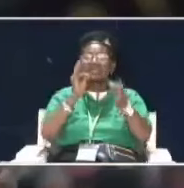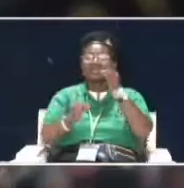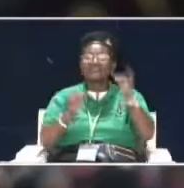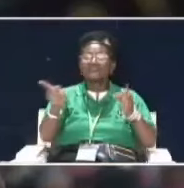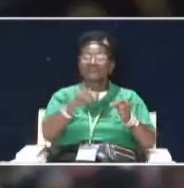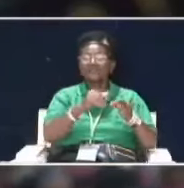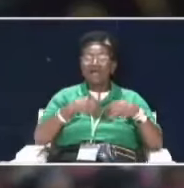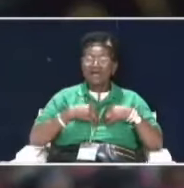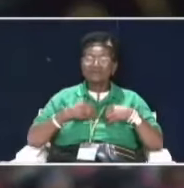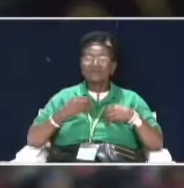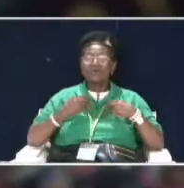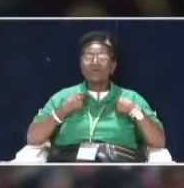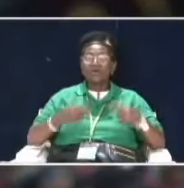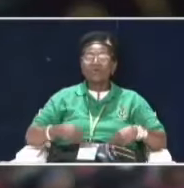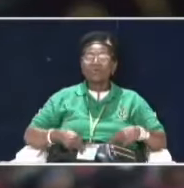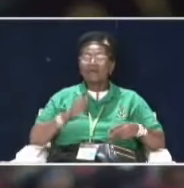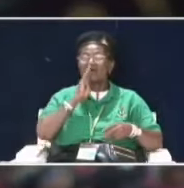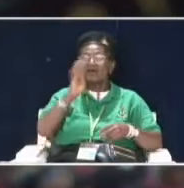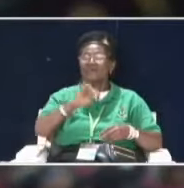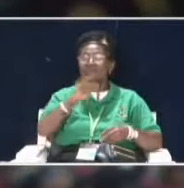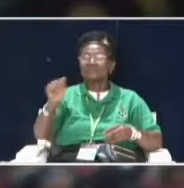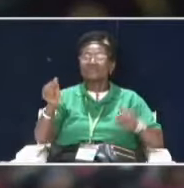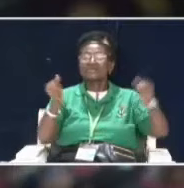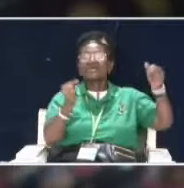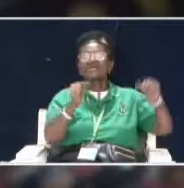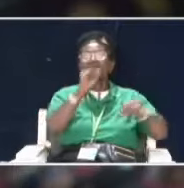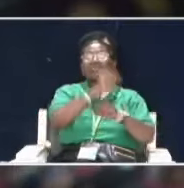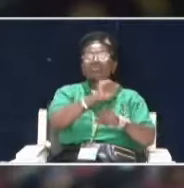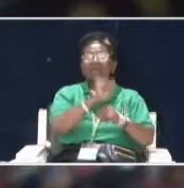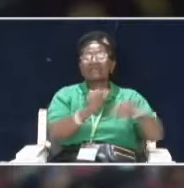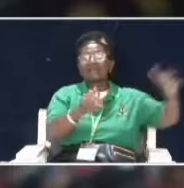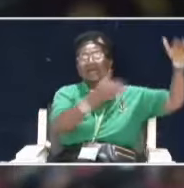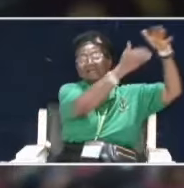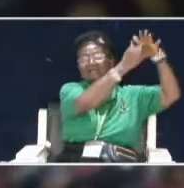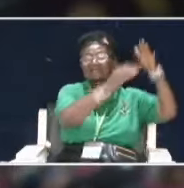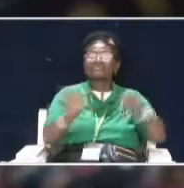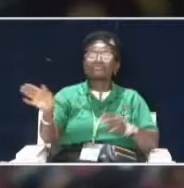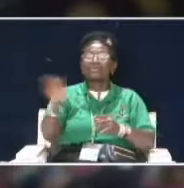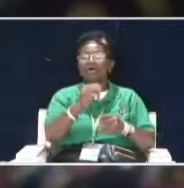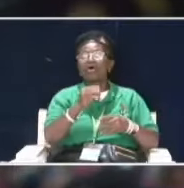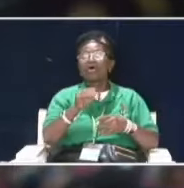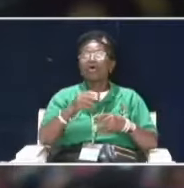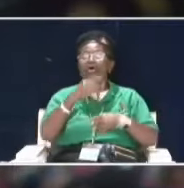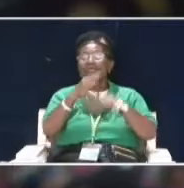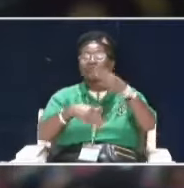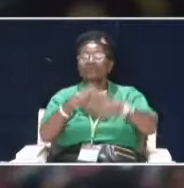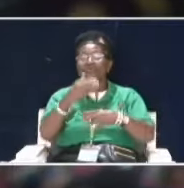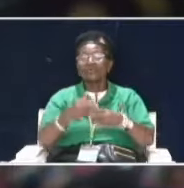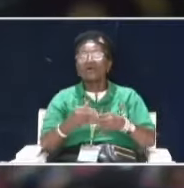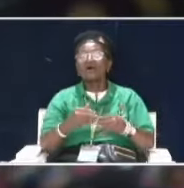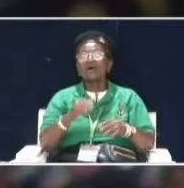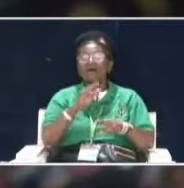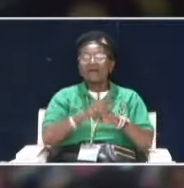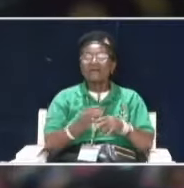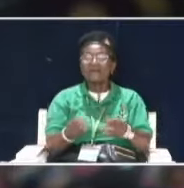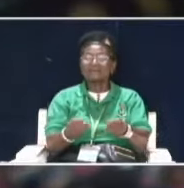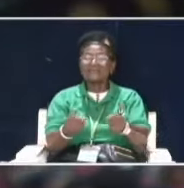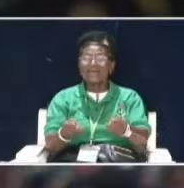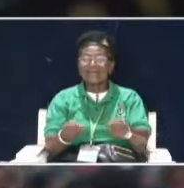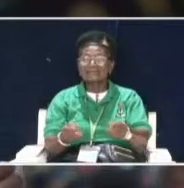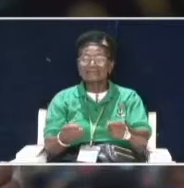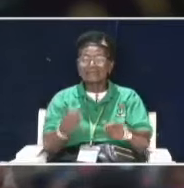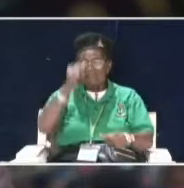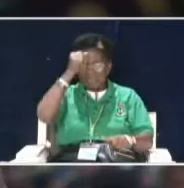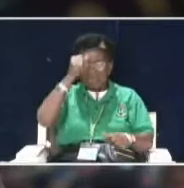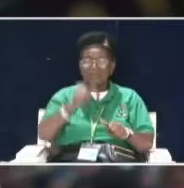human beings working against your progress on the face of the land,